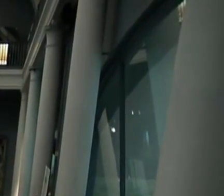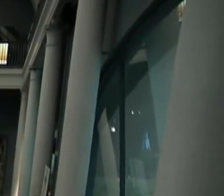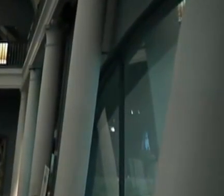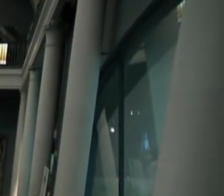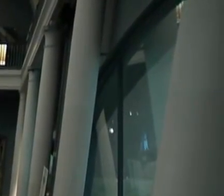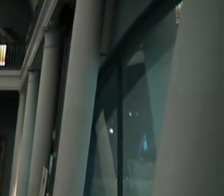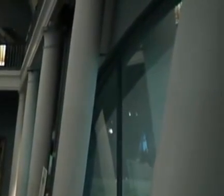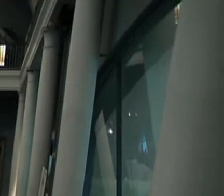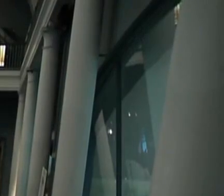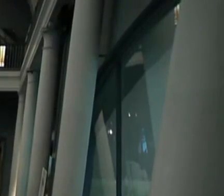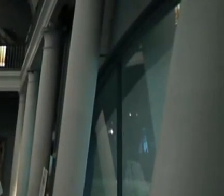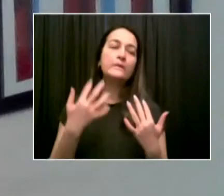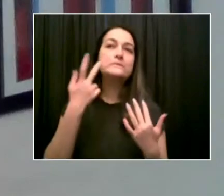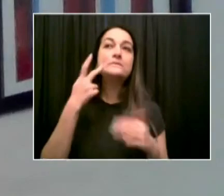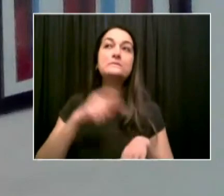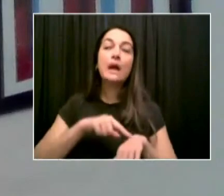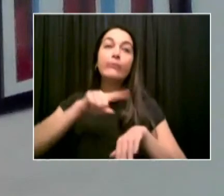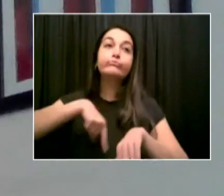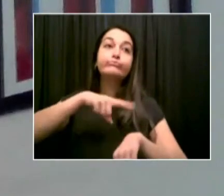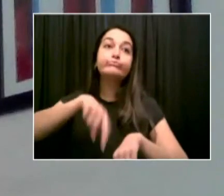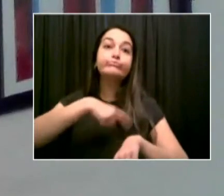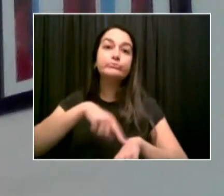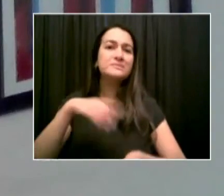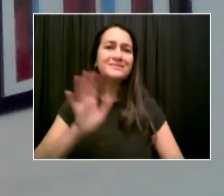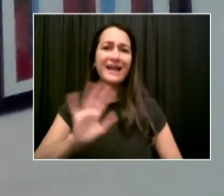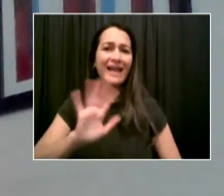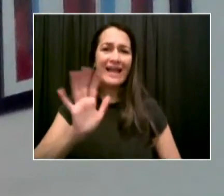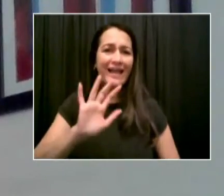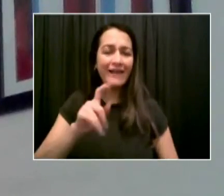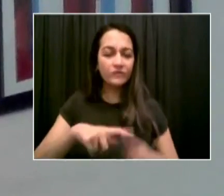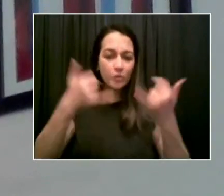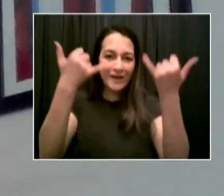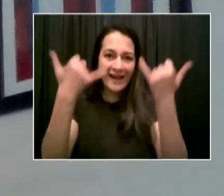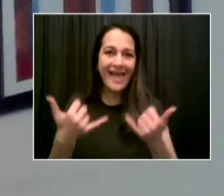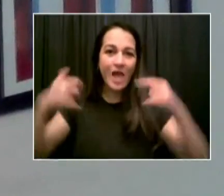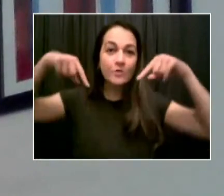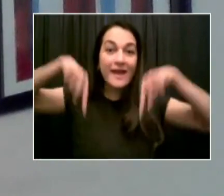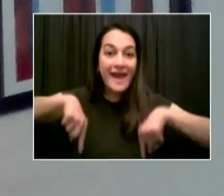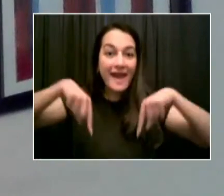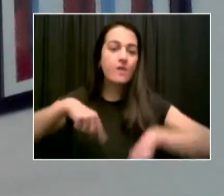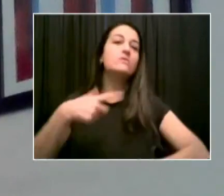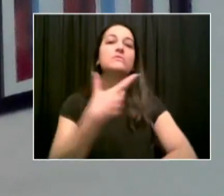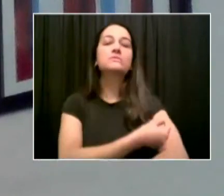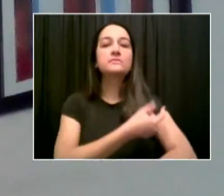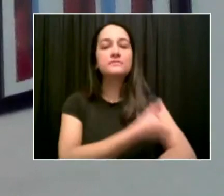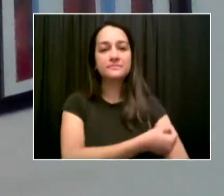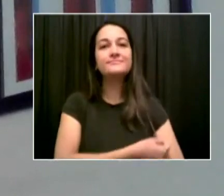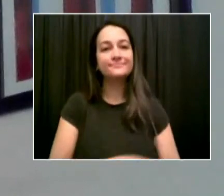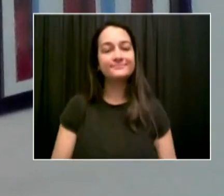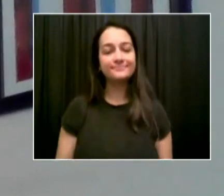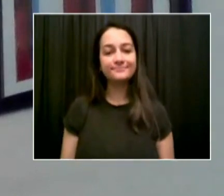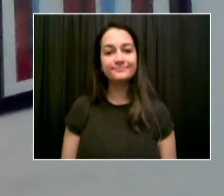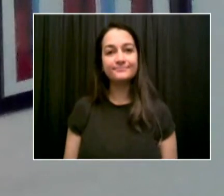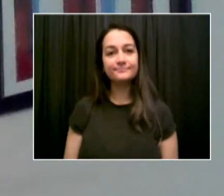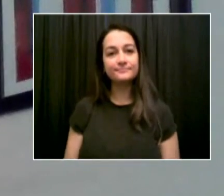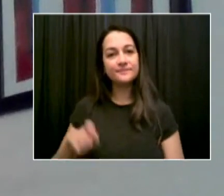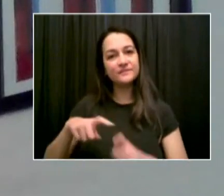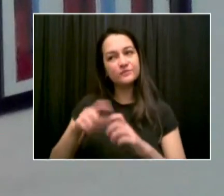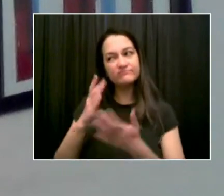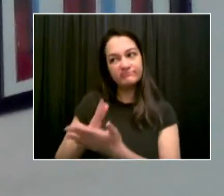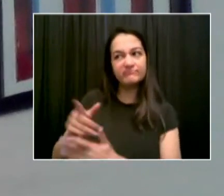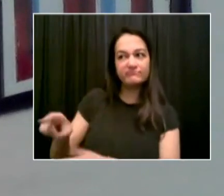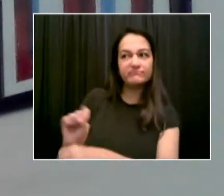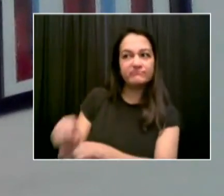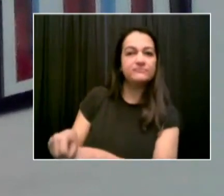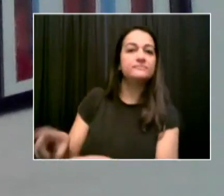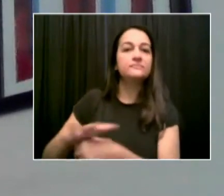We've learned over the past year and a half that our choice is to act now or face more difficult options down